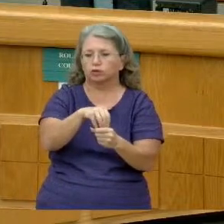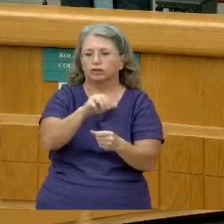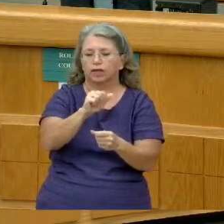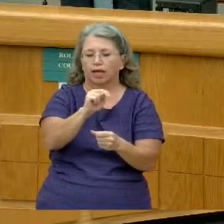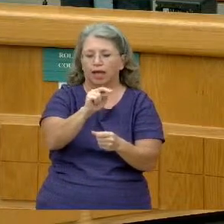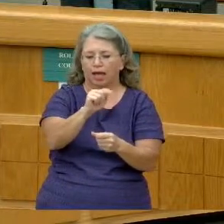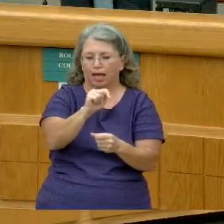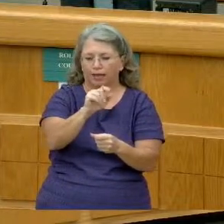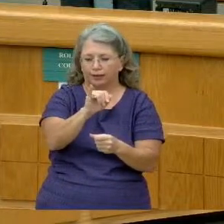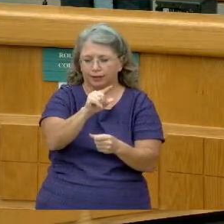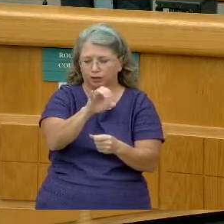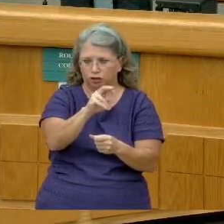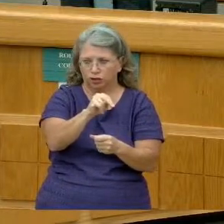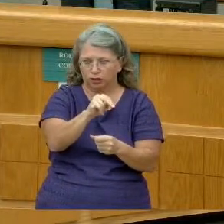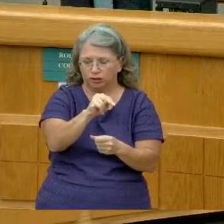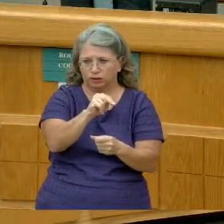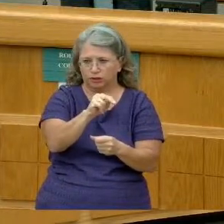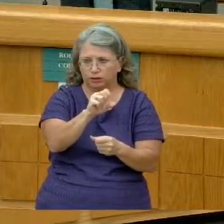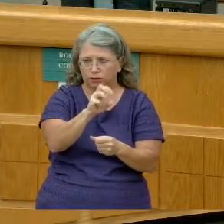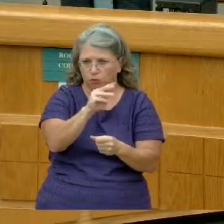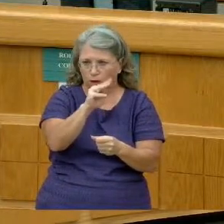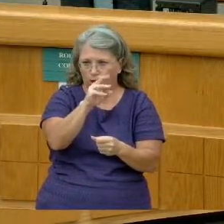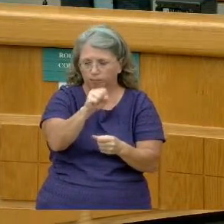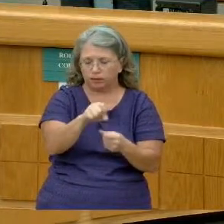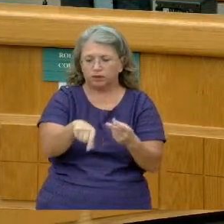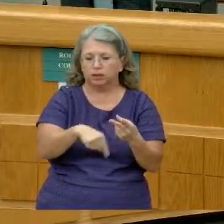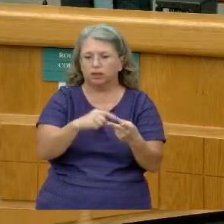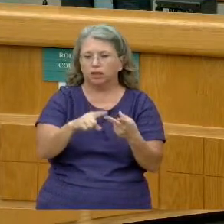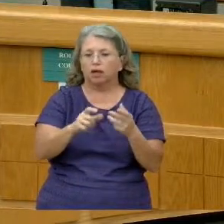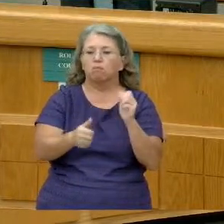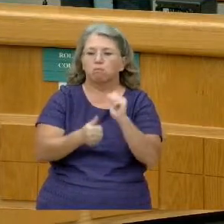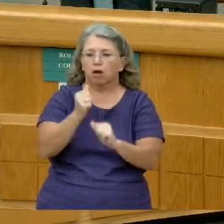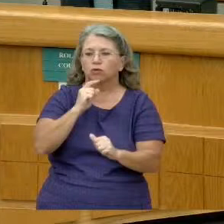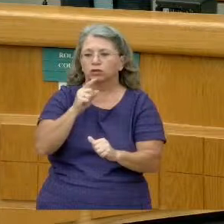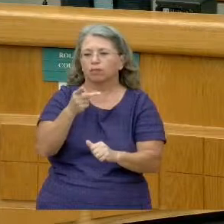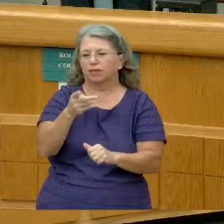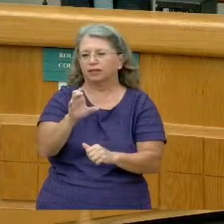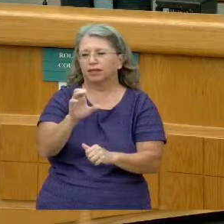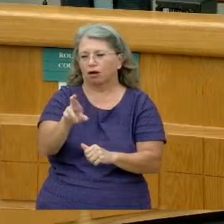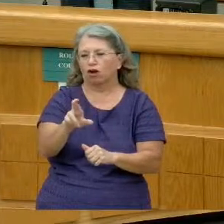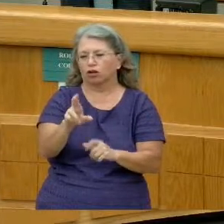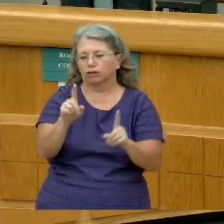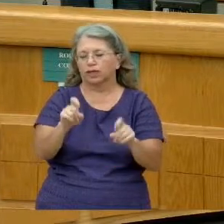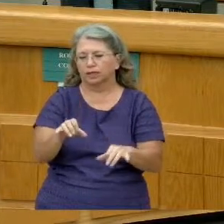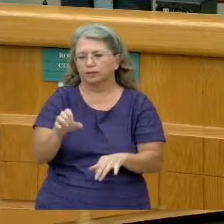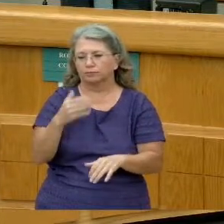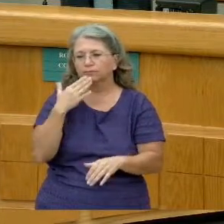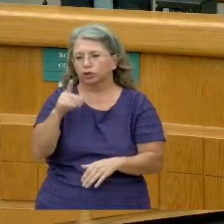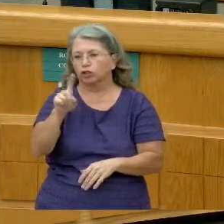antigen swabs in there, and the majority are the PCR. Great question.